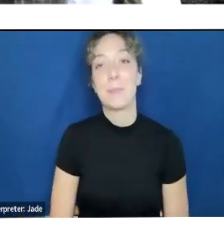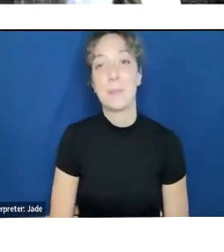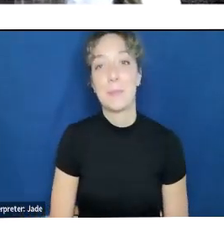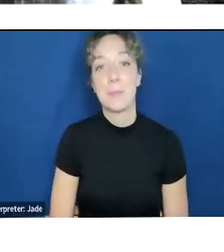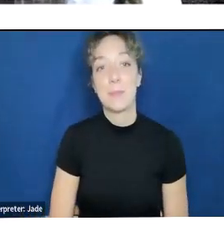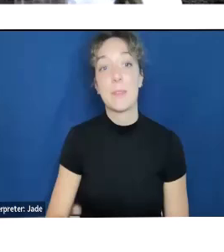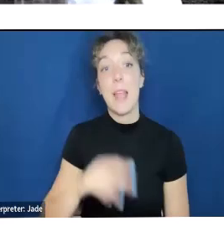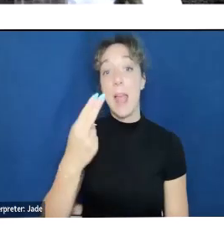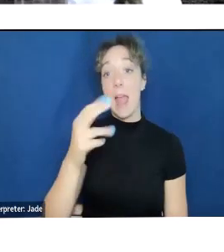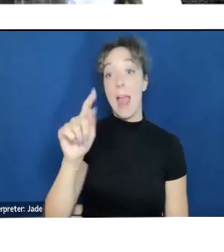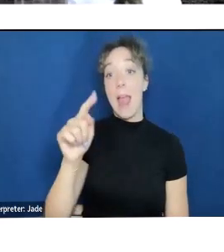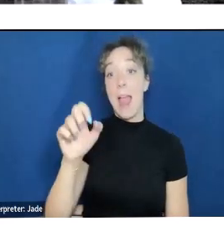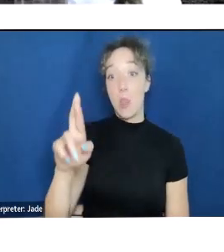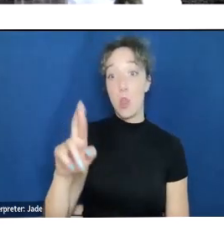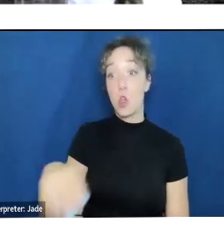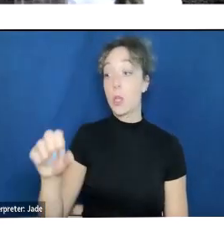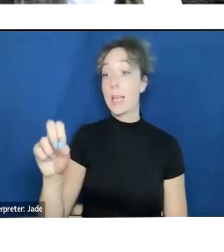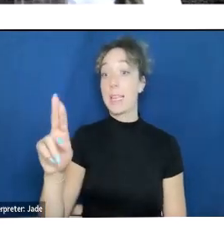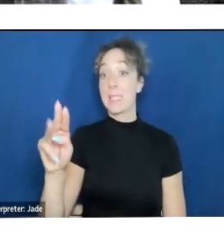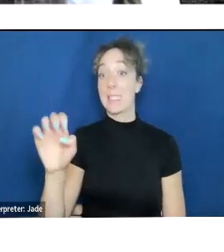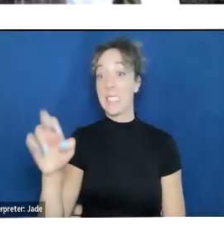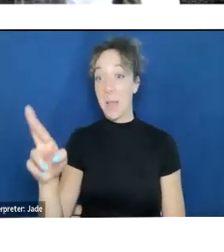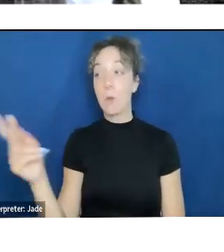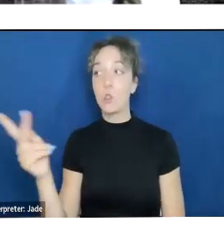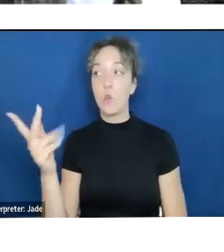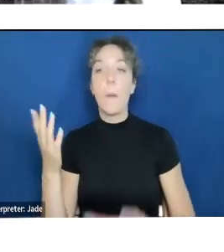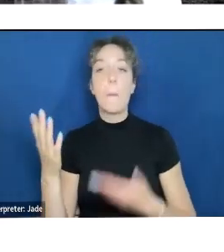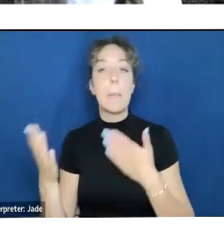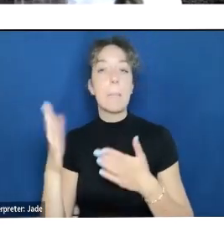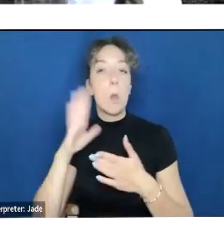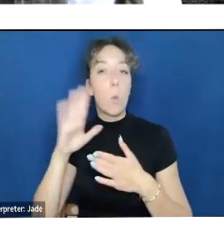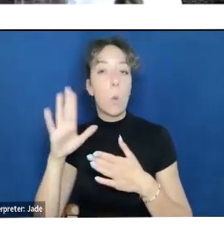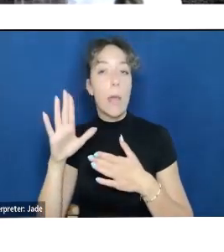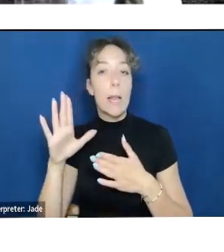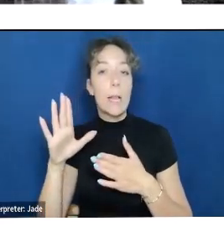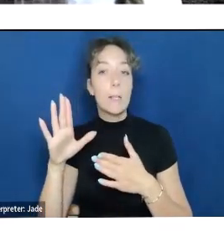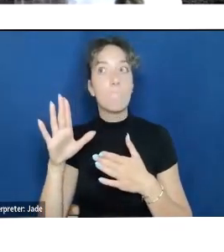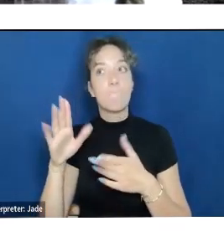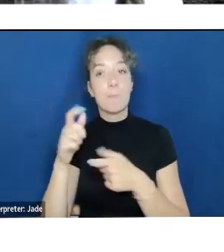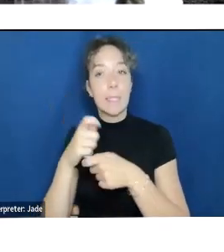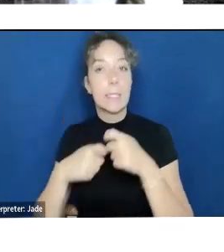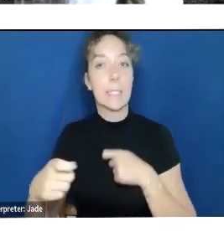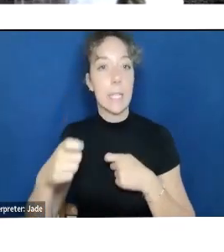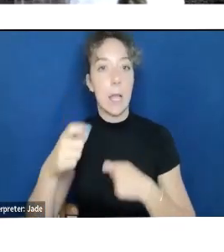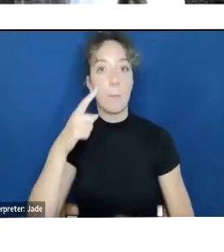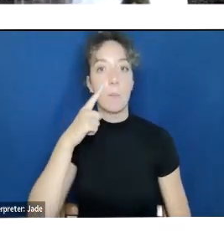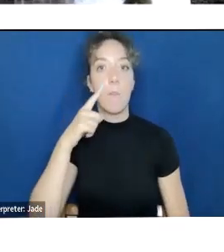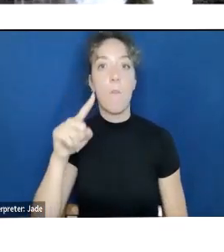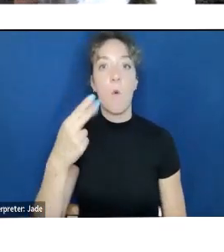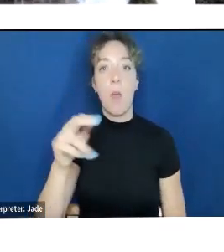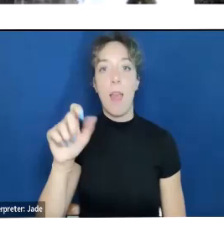Heather and Summer may be filling in for Rima and Heather for today's meeting now.